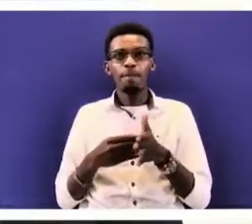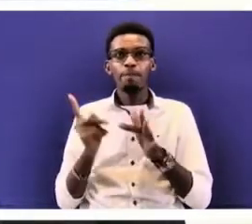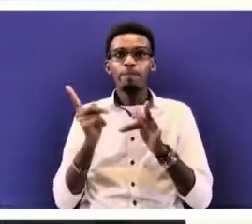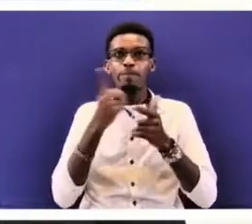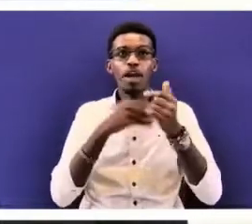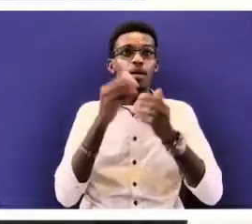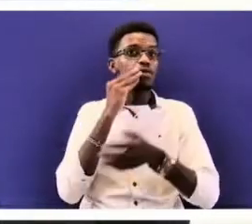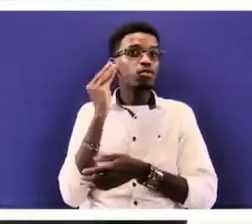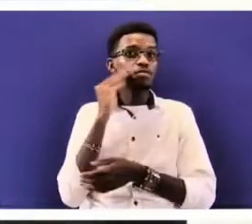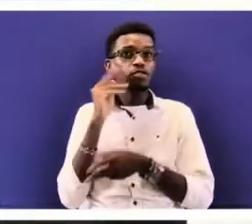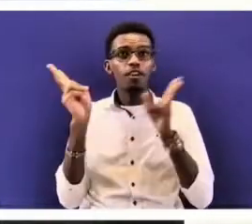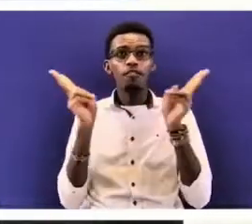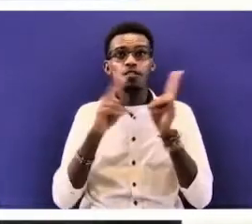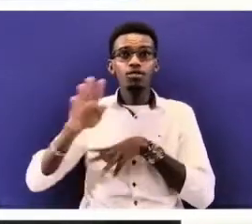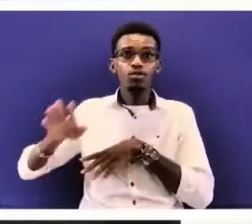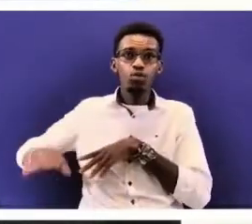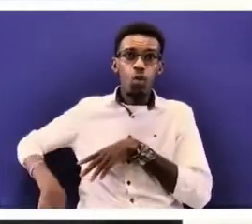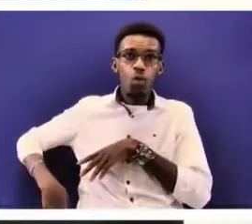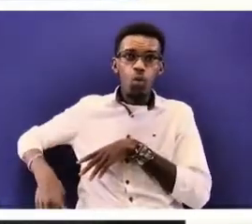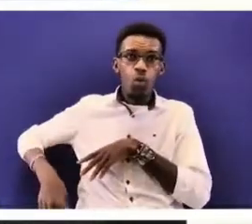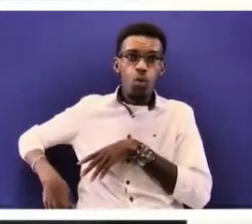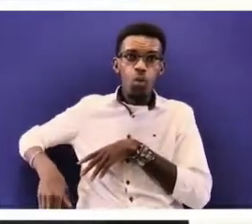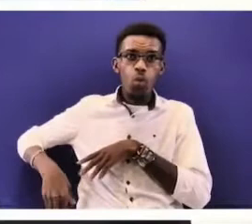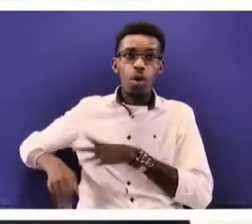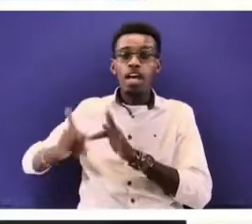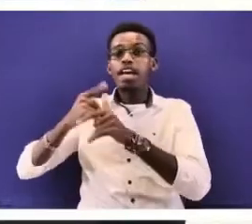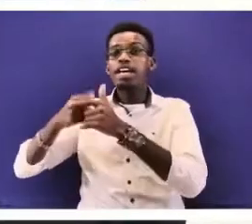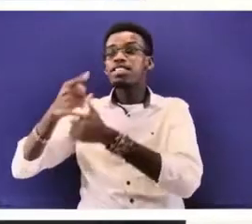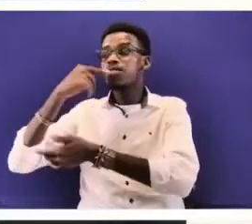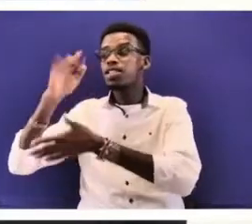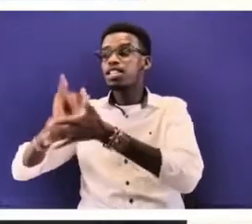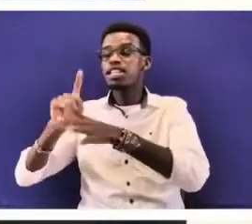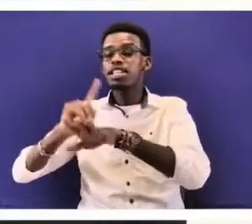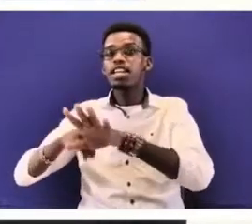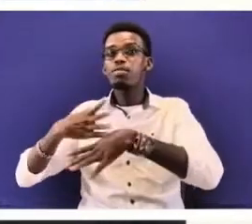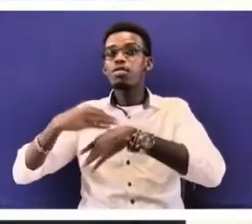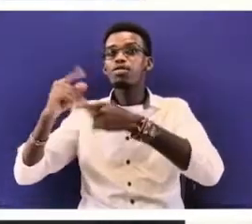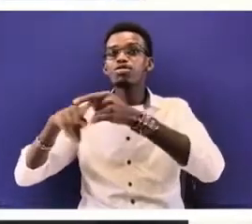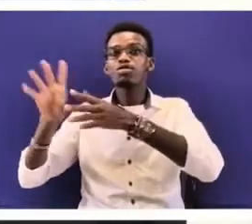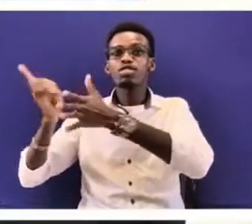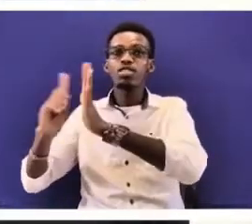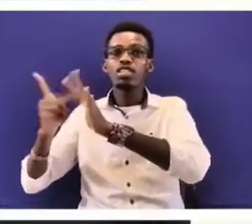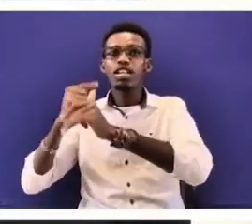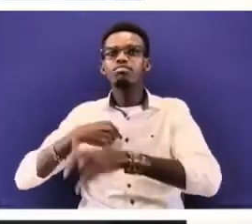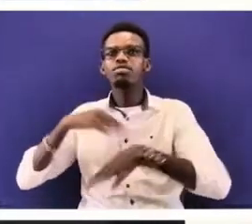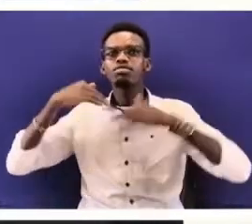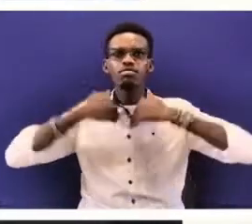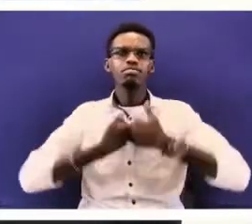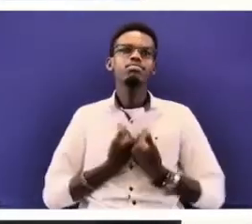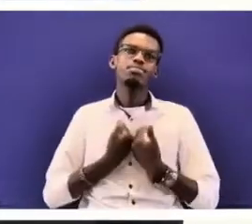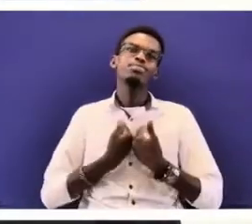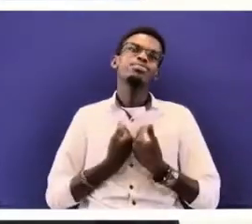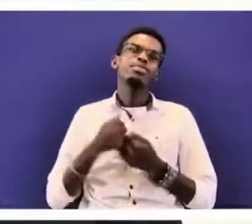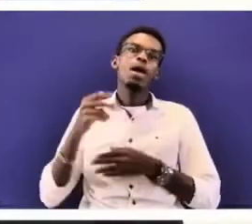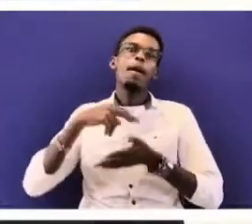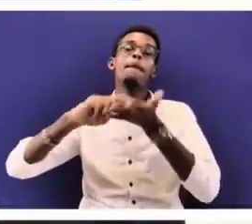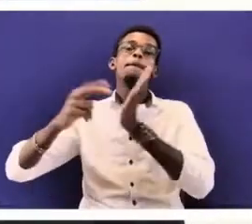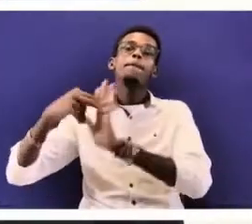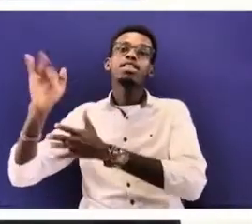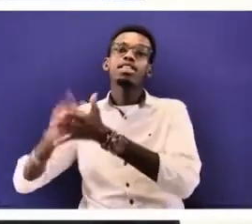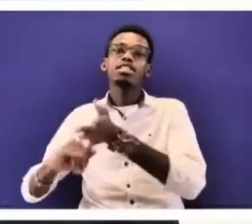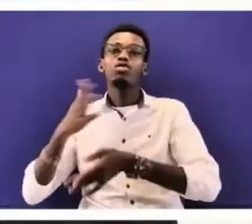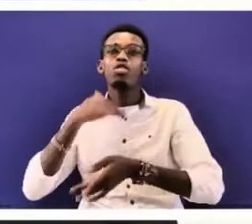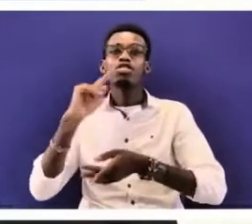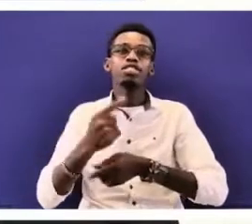home very late, and they proclaim when they walk through the door, "I'm so tired," meaning don't start